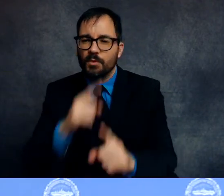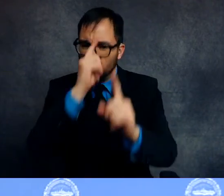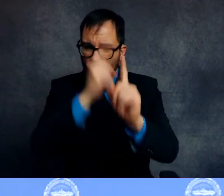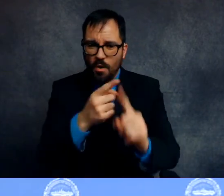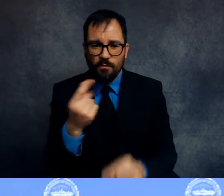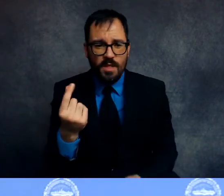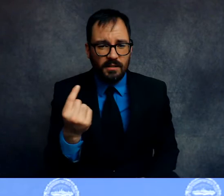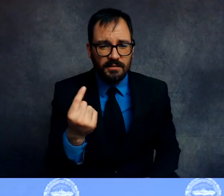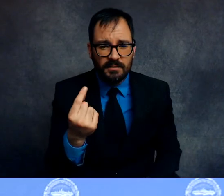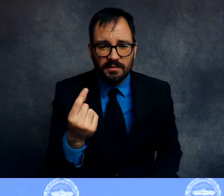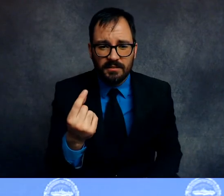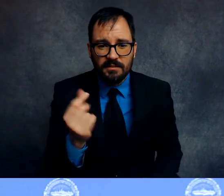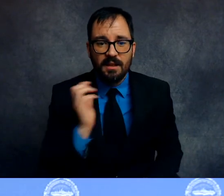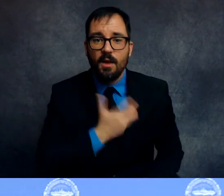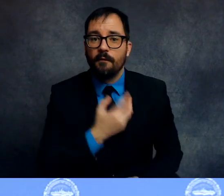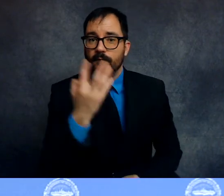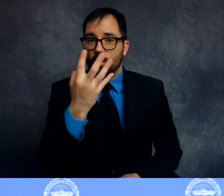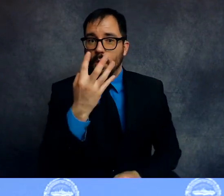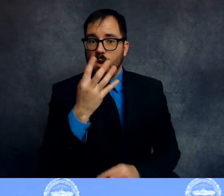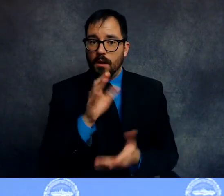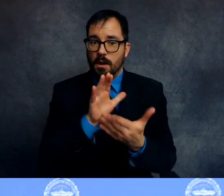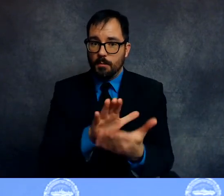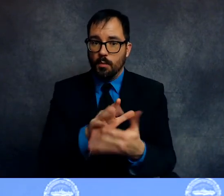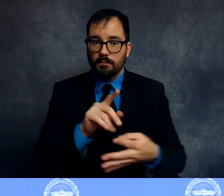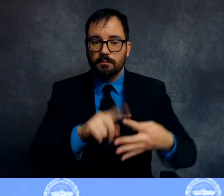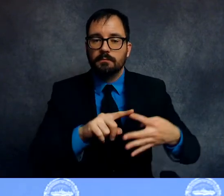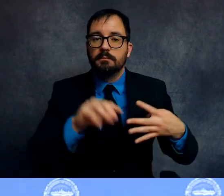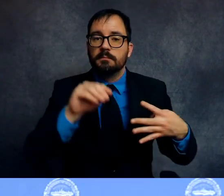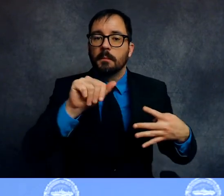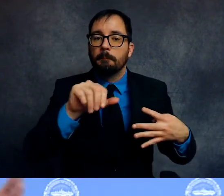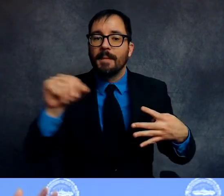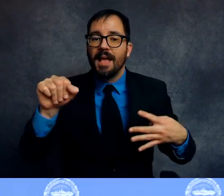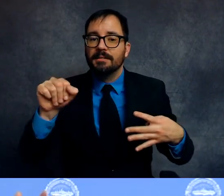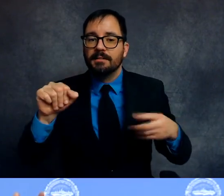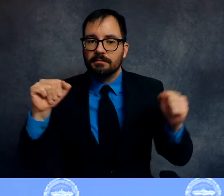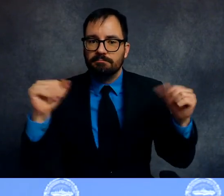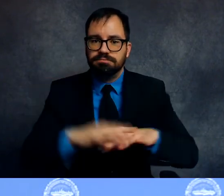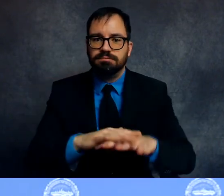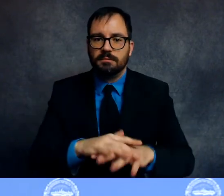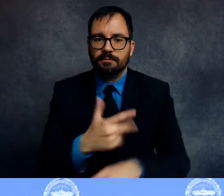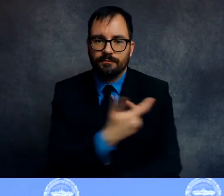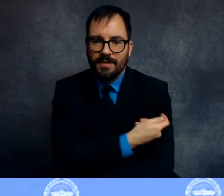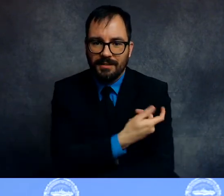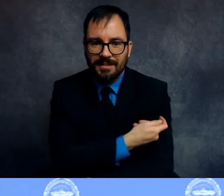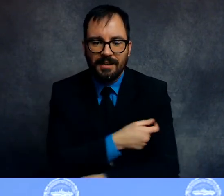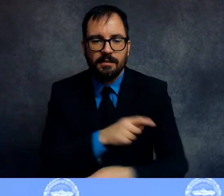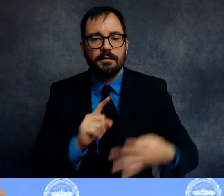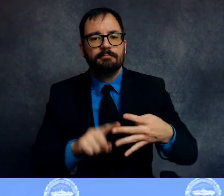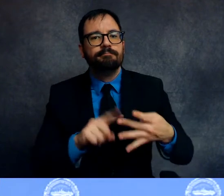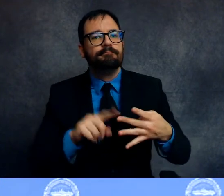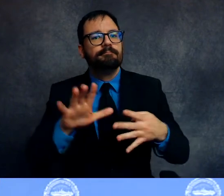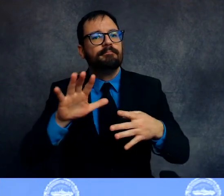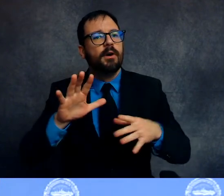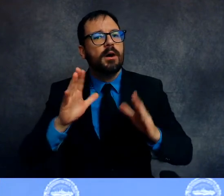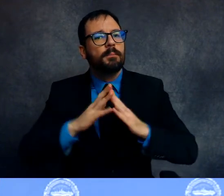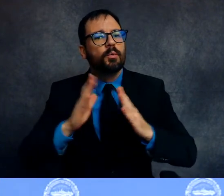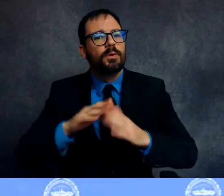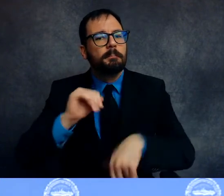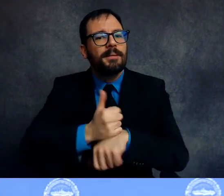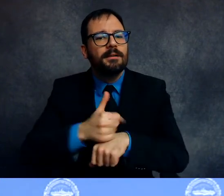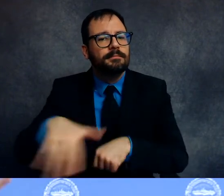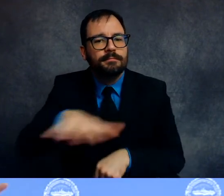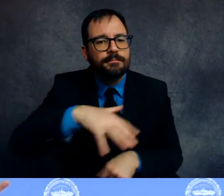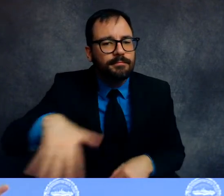locations to make it accessible. But our goal will be to use our four approaches that we've laid out: mass vaccination